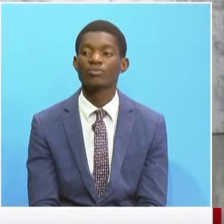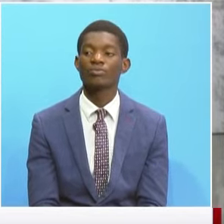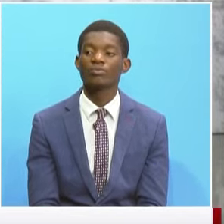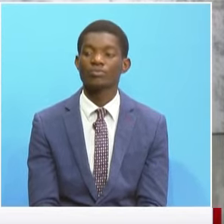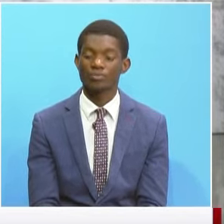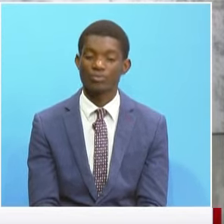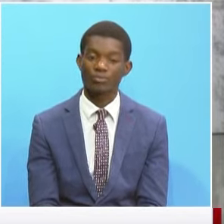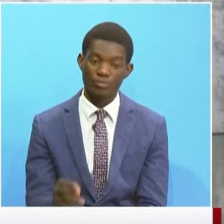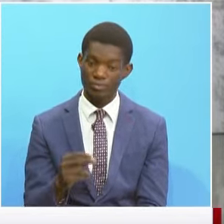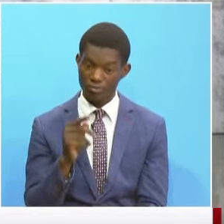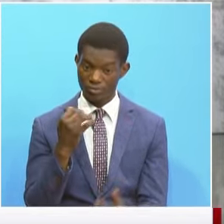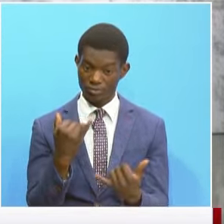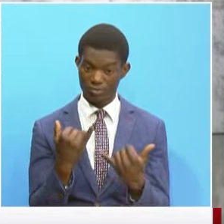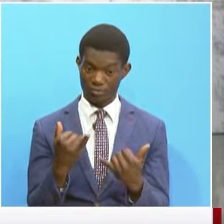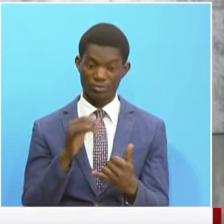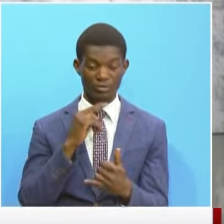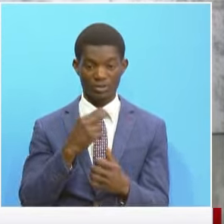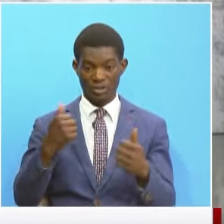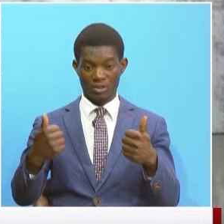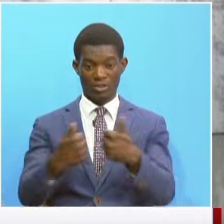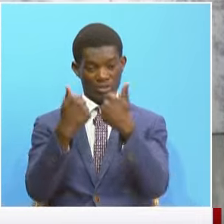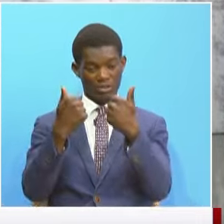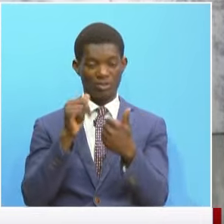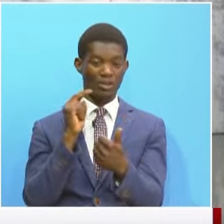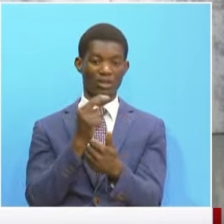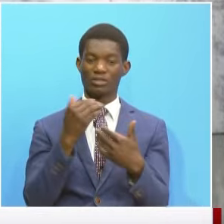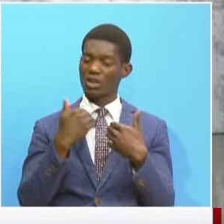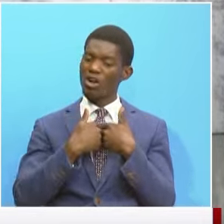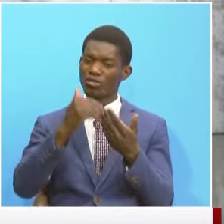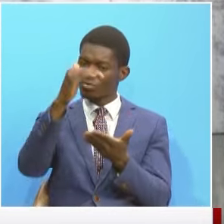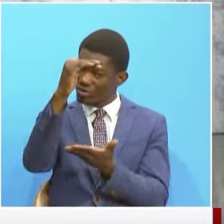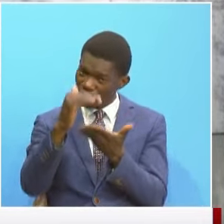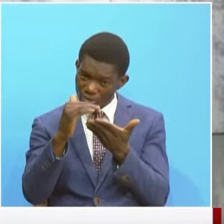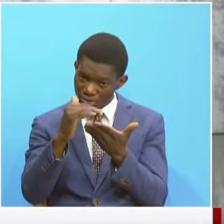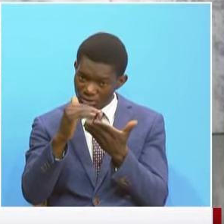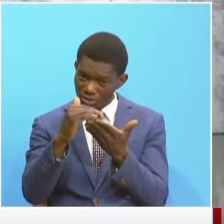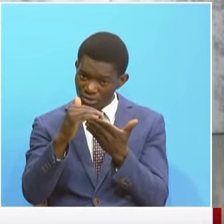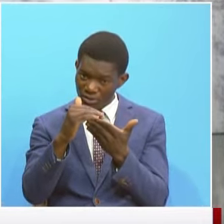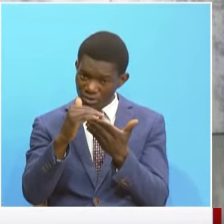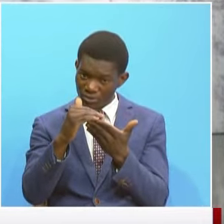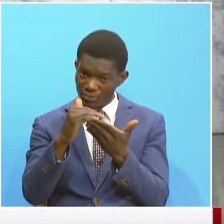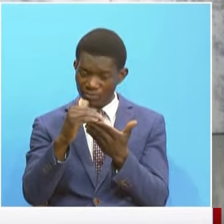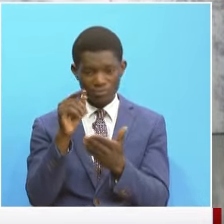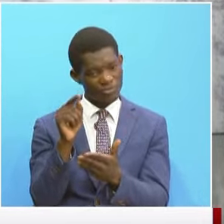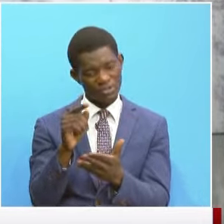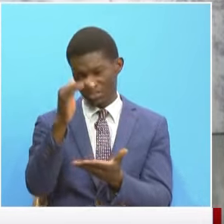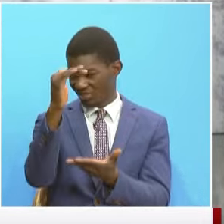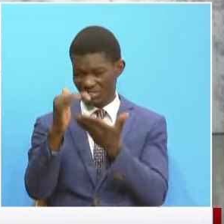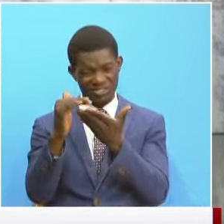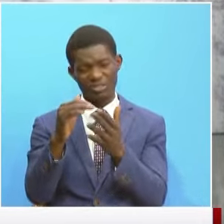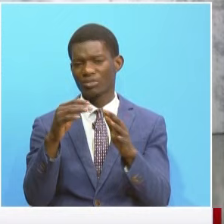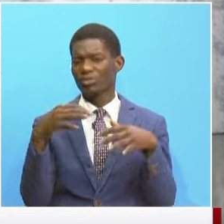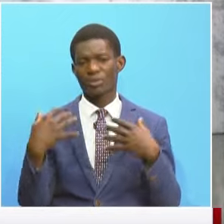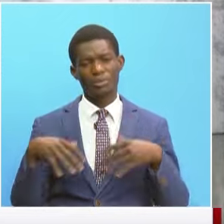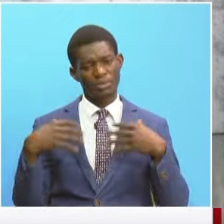2024. So we've managed to reduce the number of road traffic crashes by 47.3% from last year, which is a huge reduction.